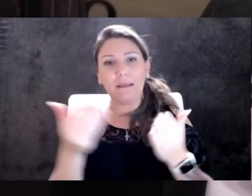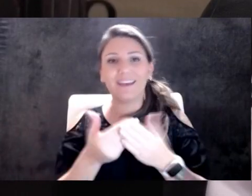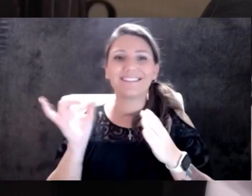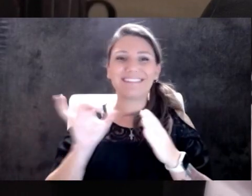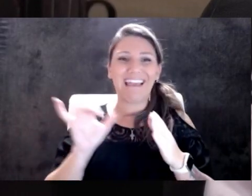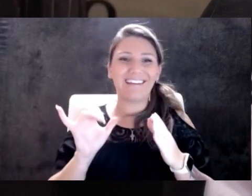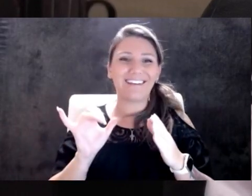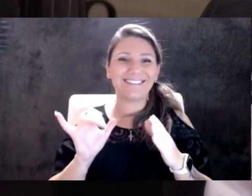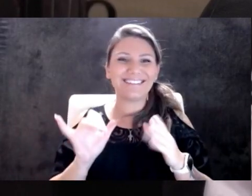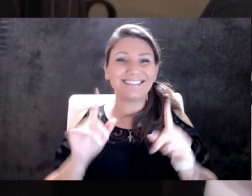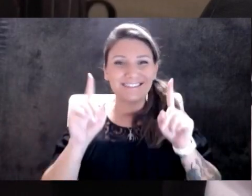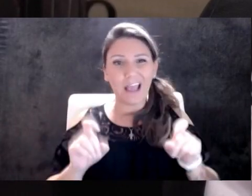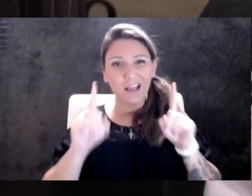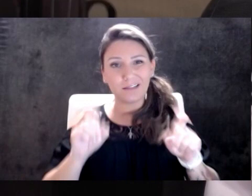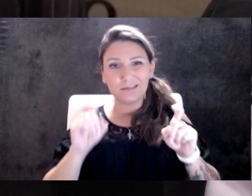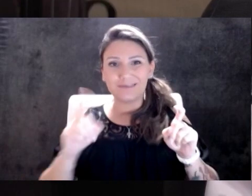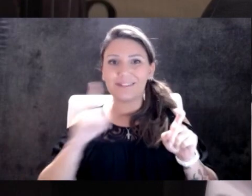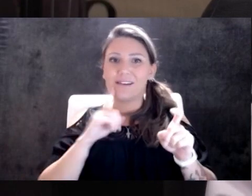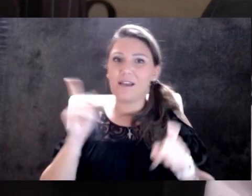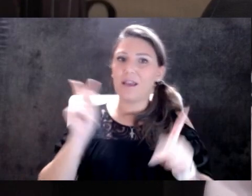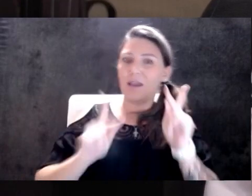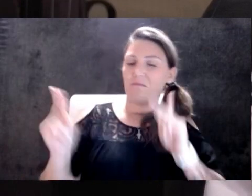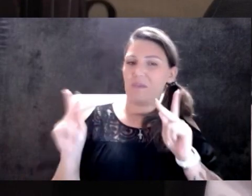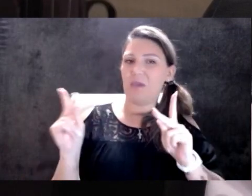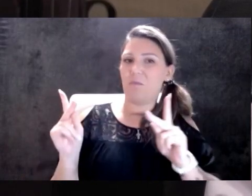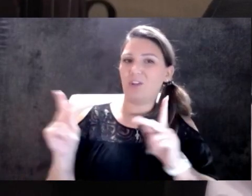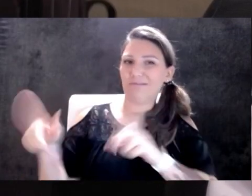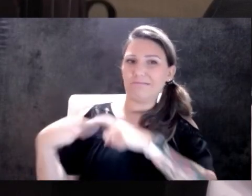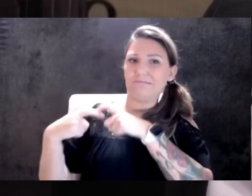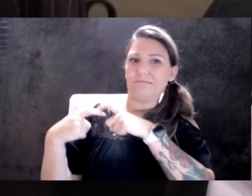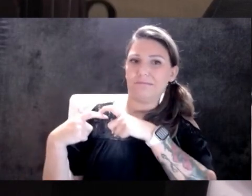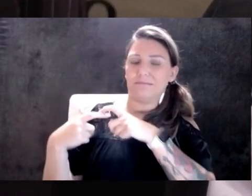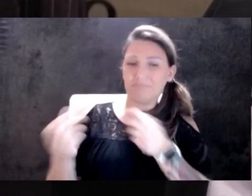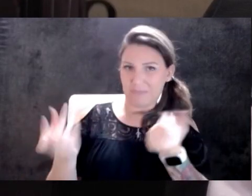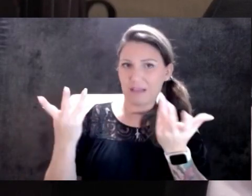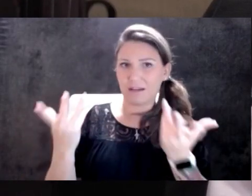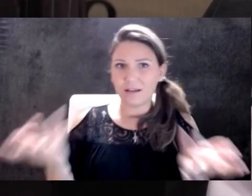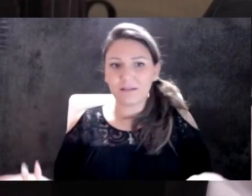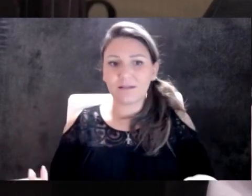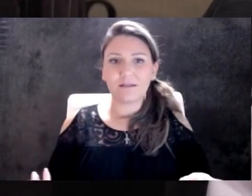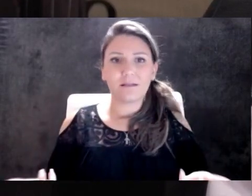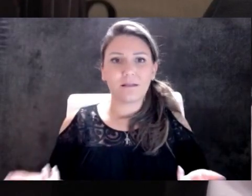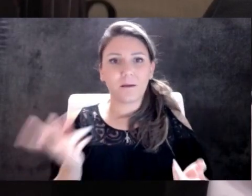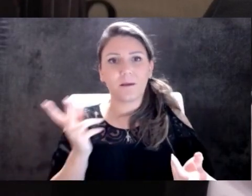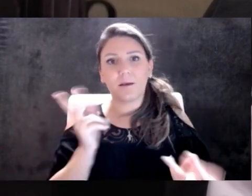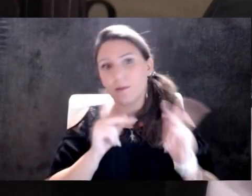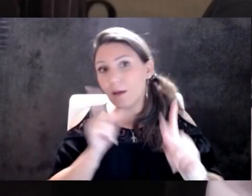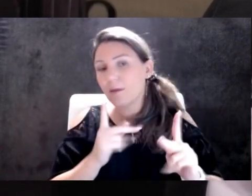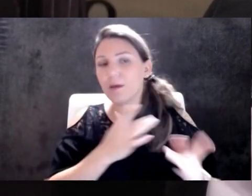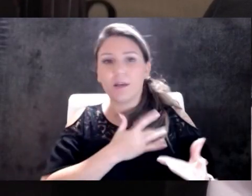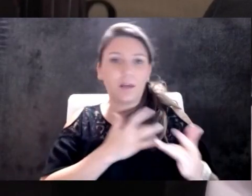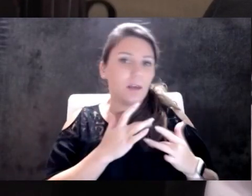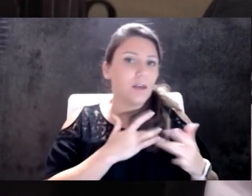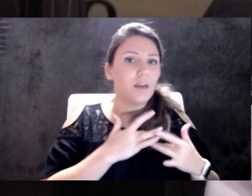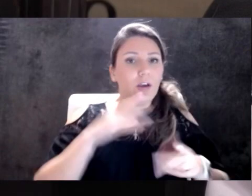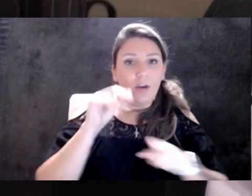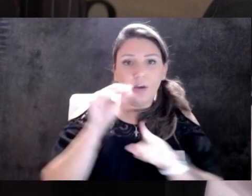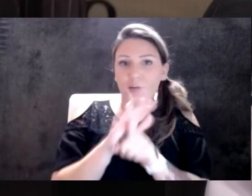back burner by many, rightfully so, because folks are concerned about being exposed